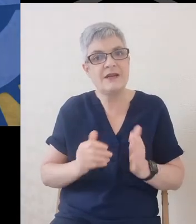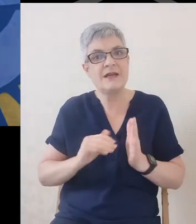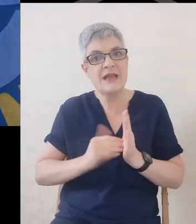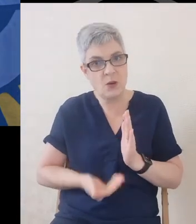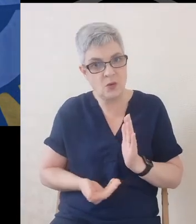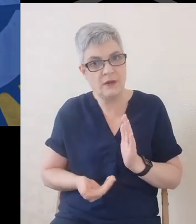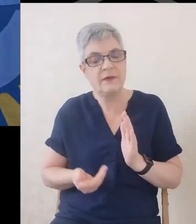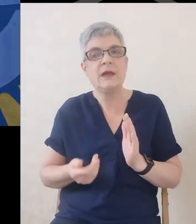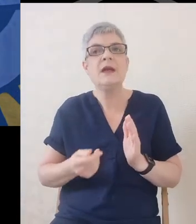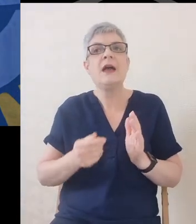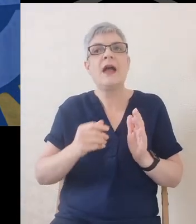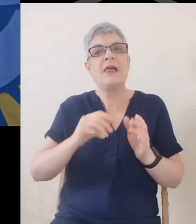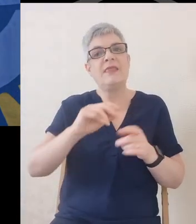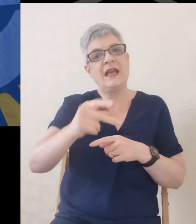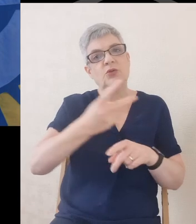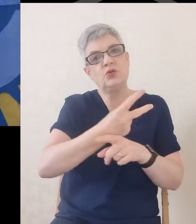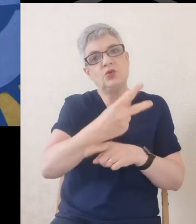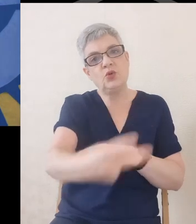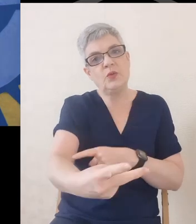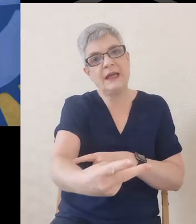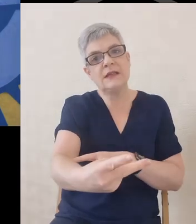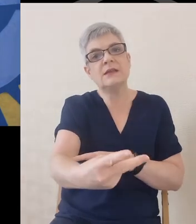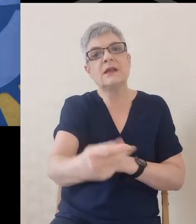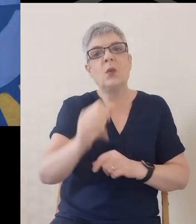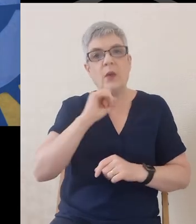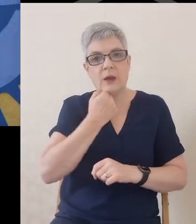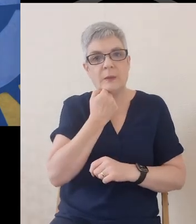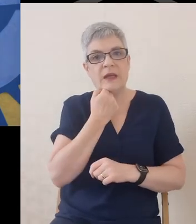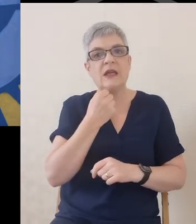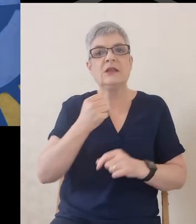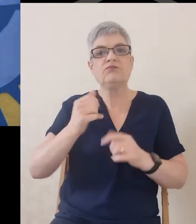week after the return of Jesus in the second coming.